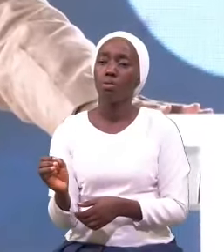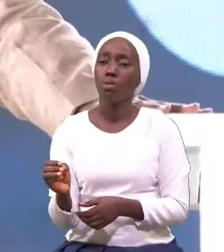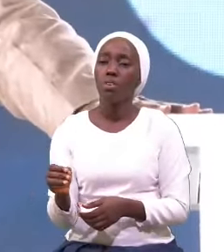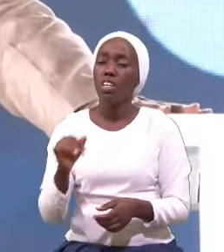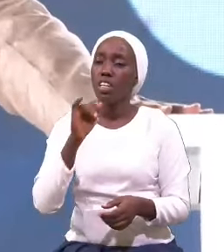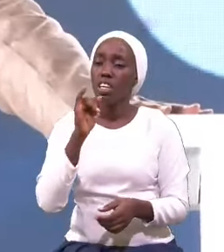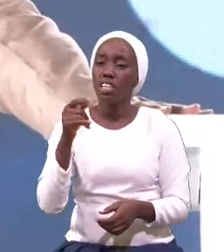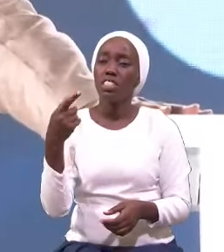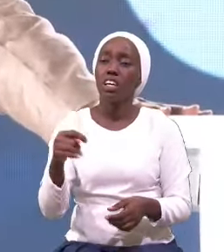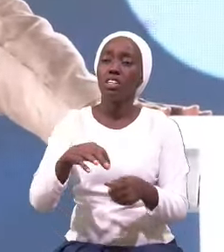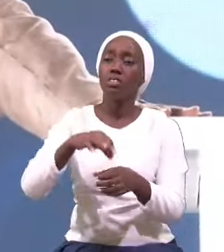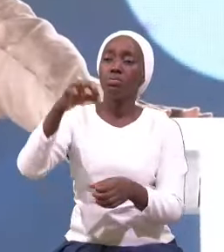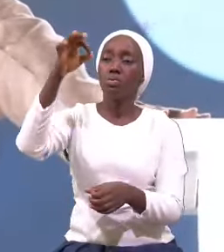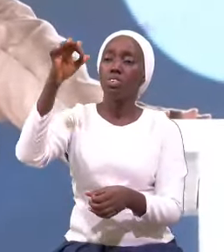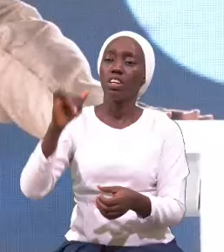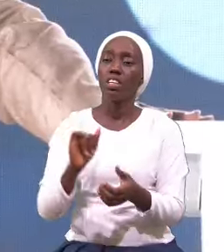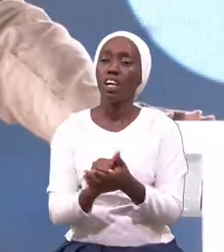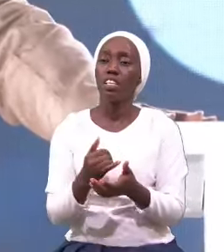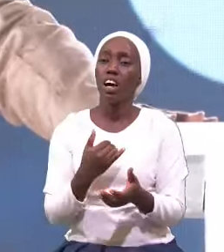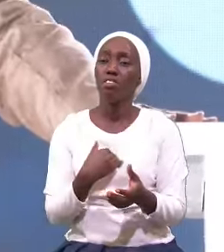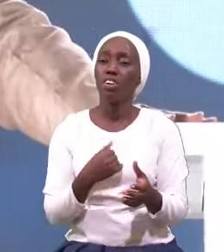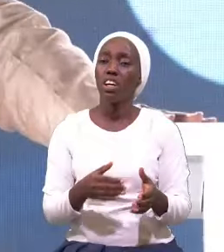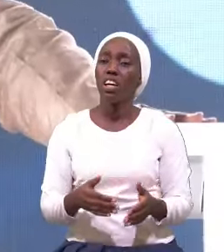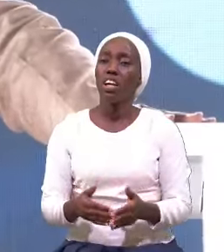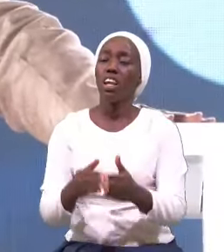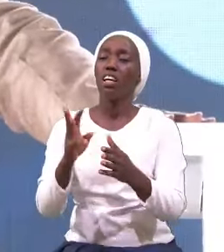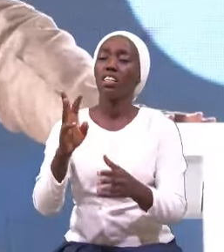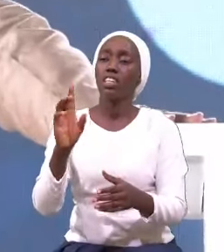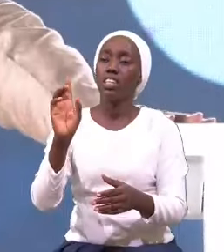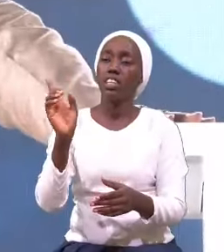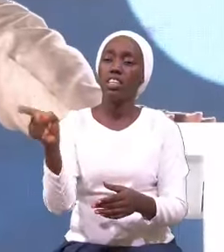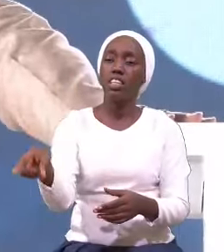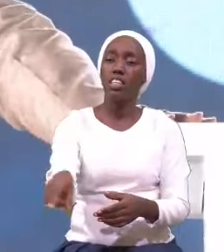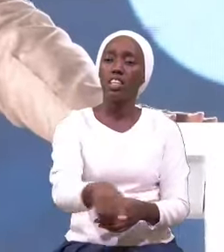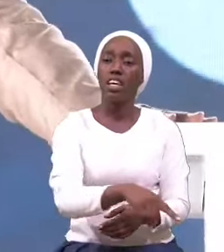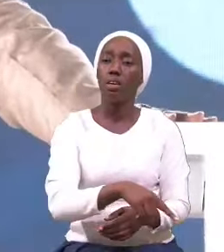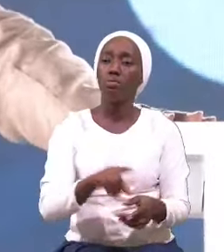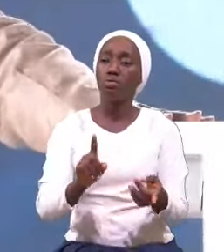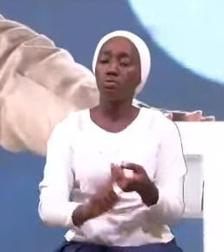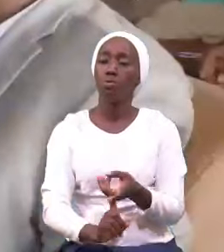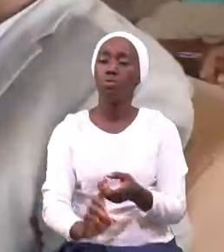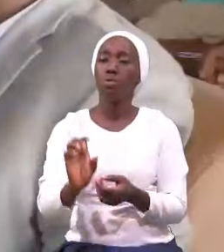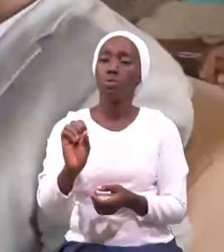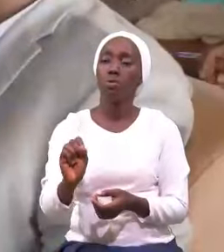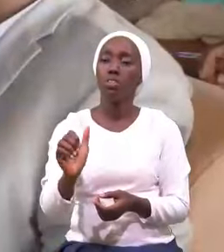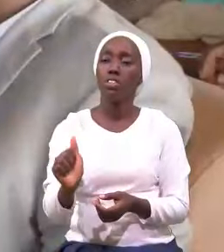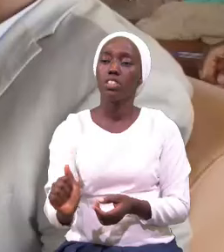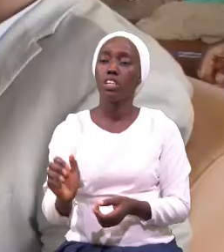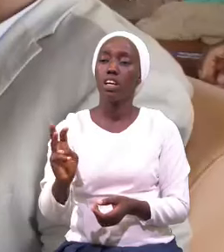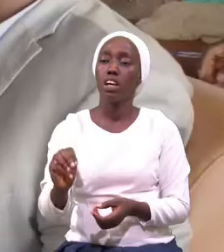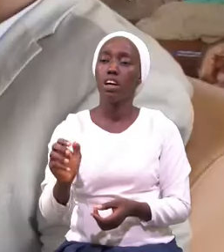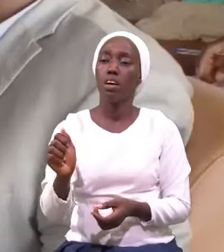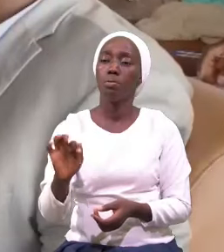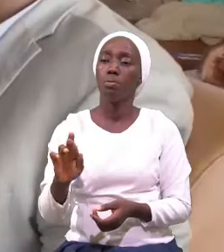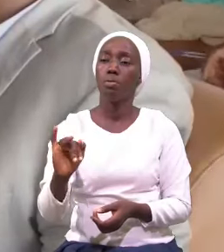spirit that should have led them to Samaria. But they didn't do that. They waited until